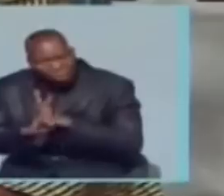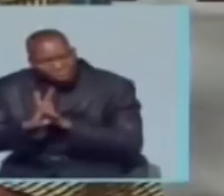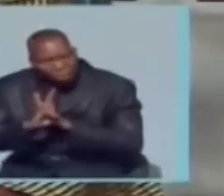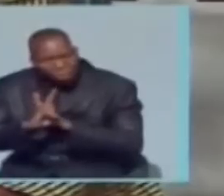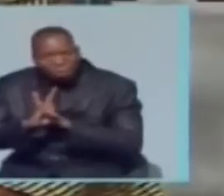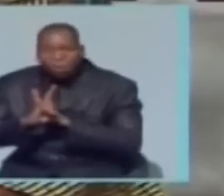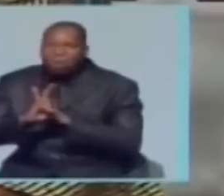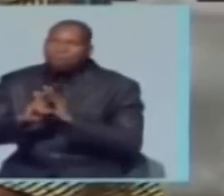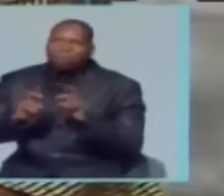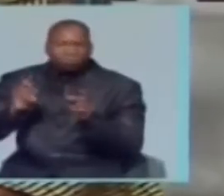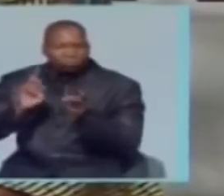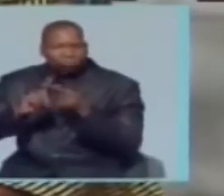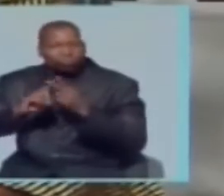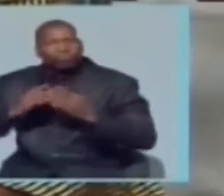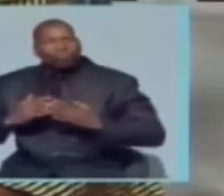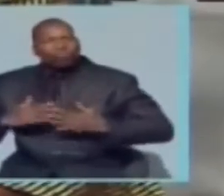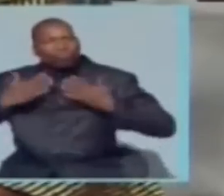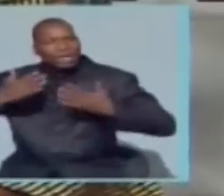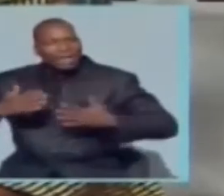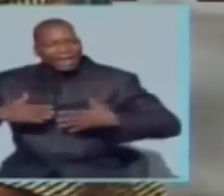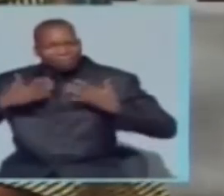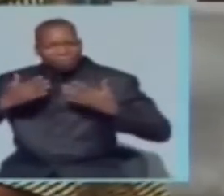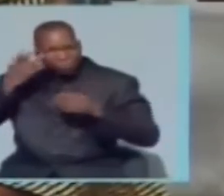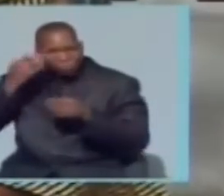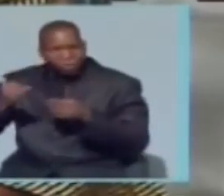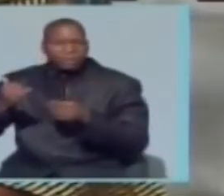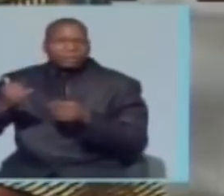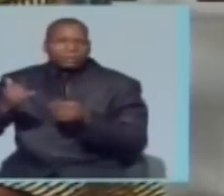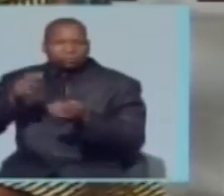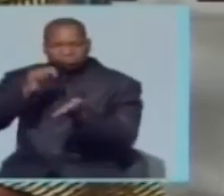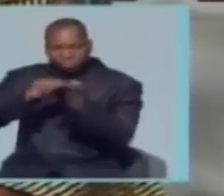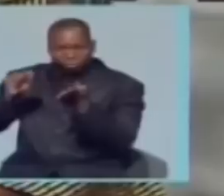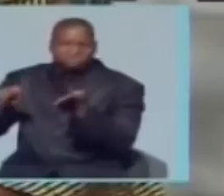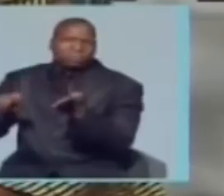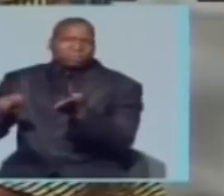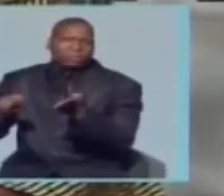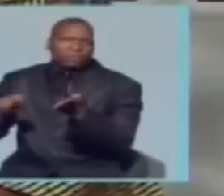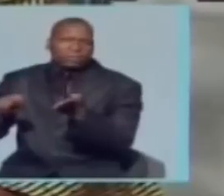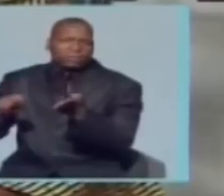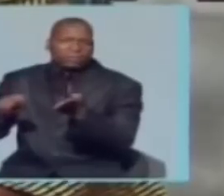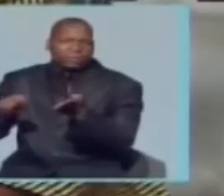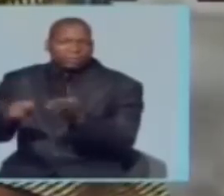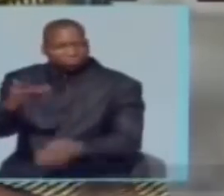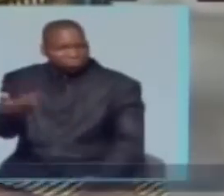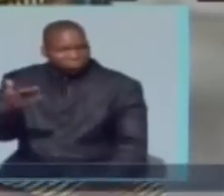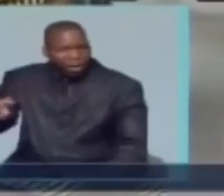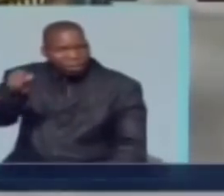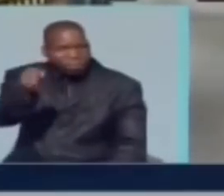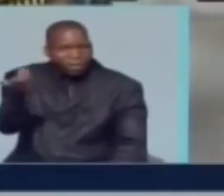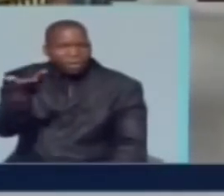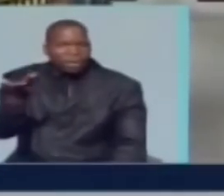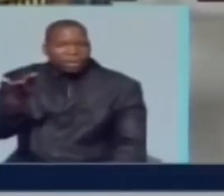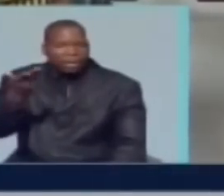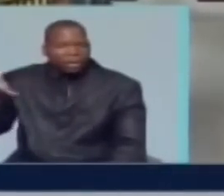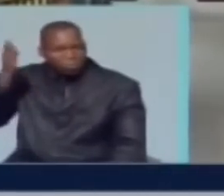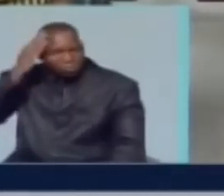confidence that has been placed upon me. I don't take this appointment lightly. I know that it